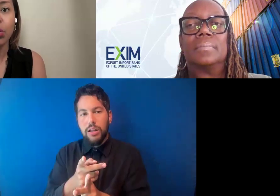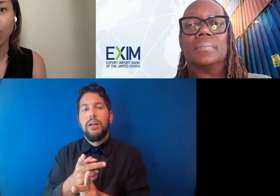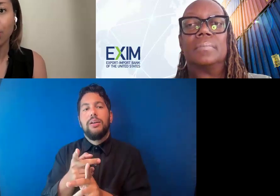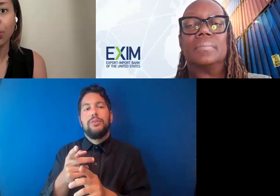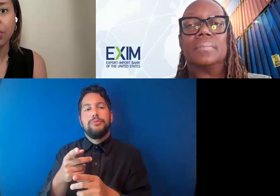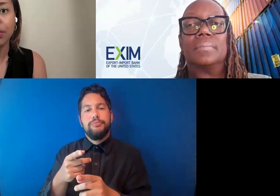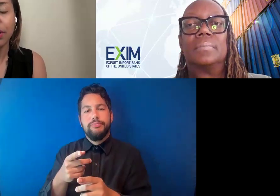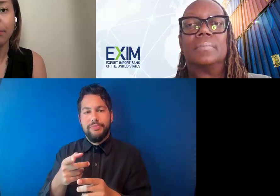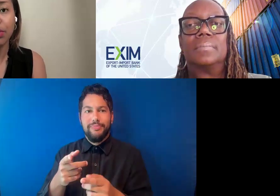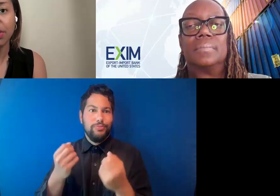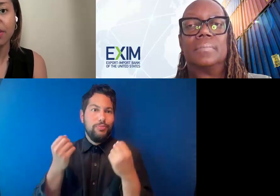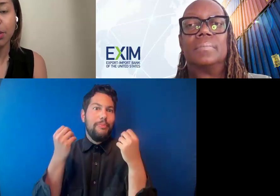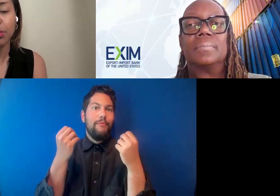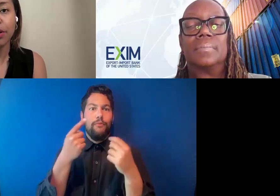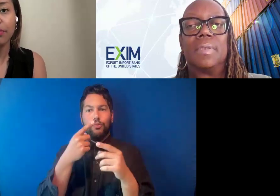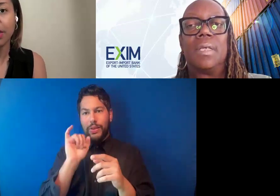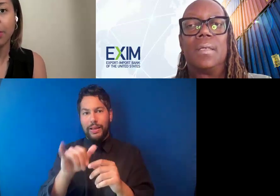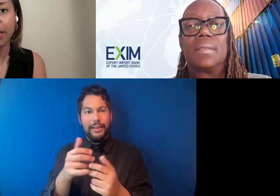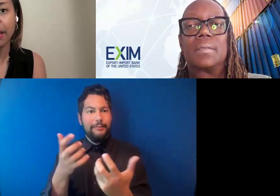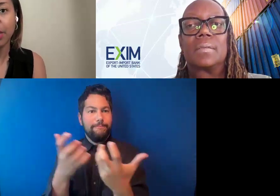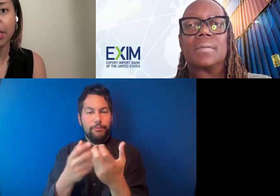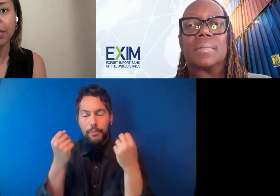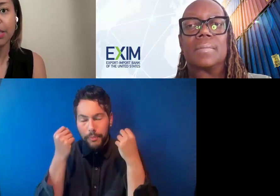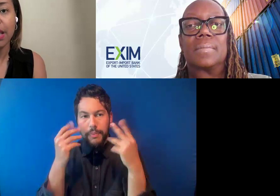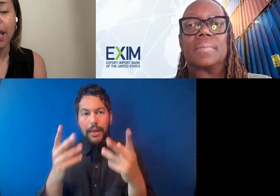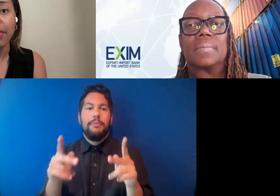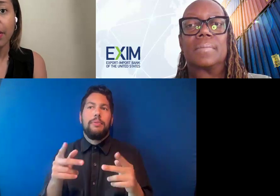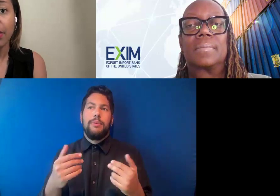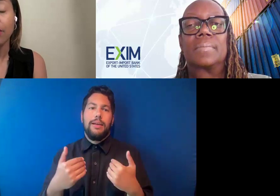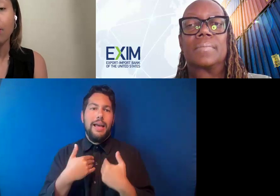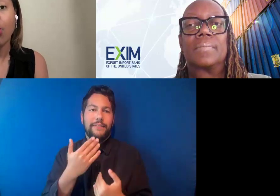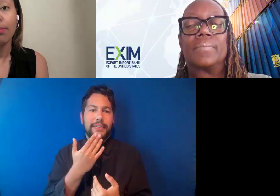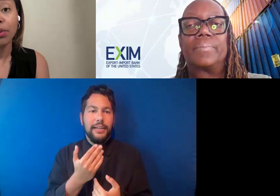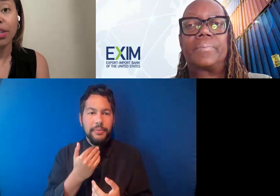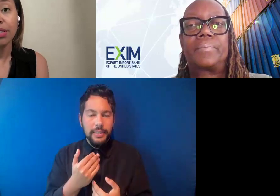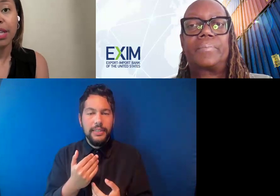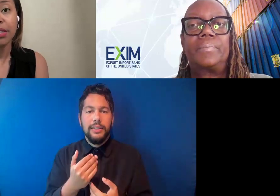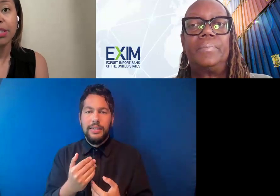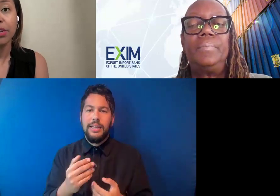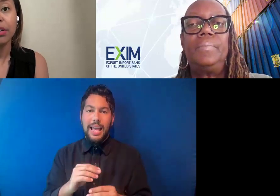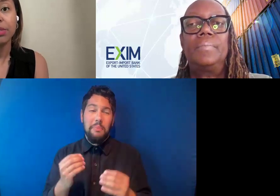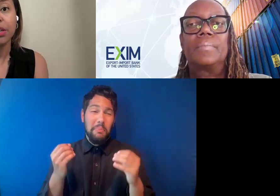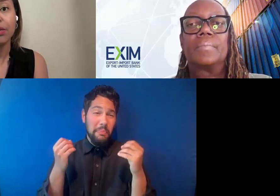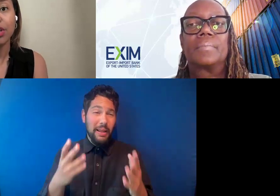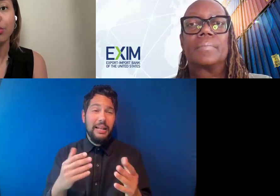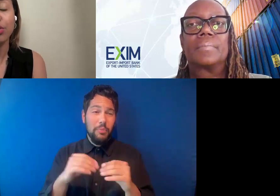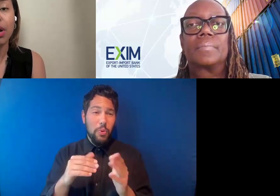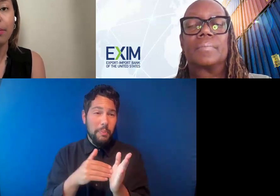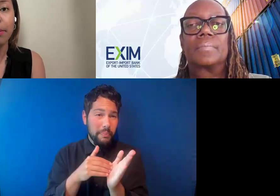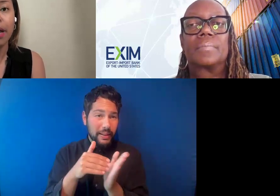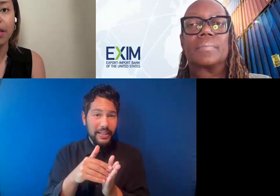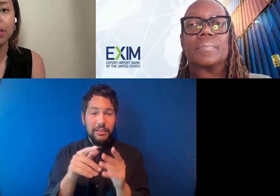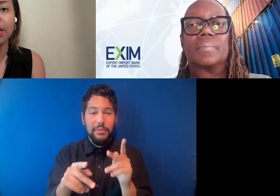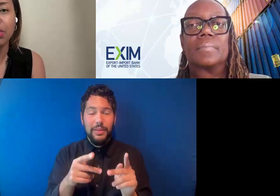abundant within the world. You know, there are millions of people that are affected by diabetes, and there are even more millions that consider